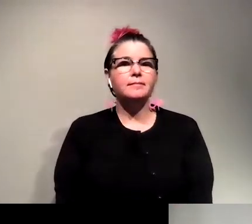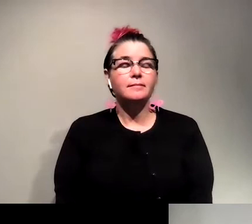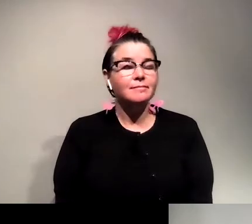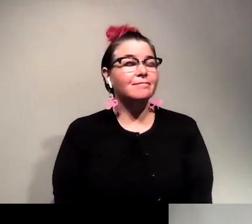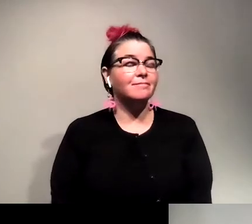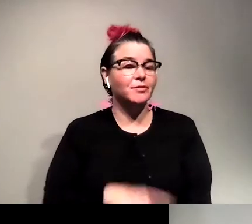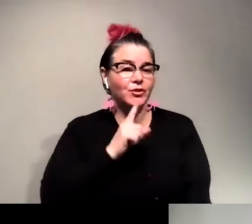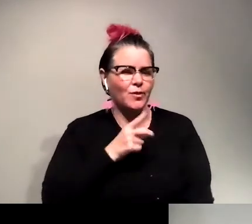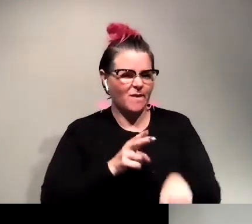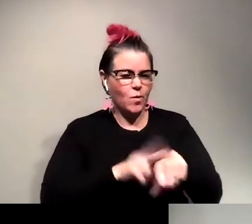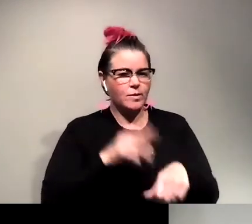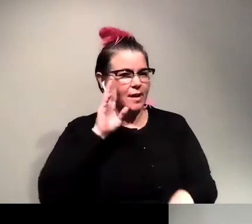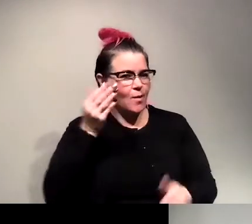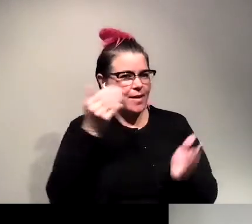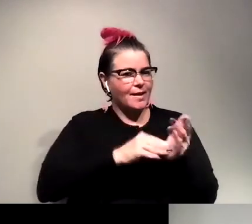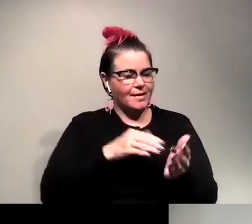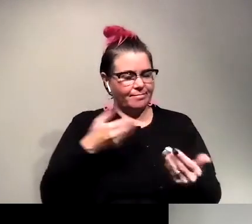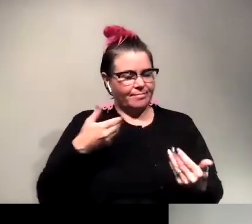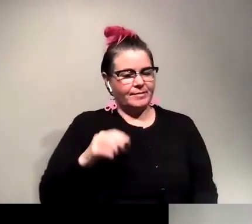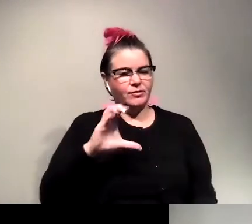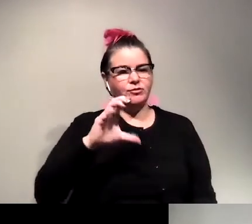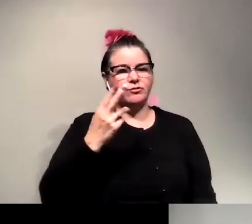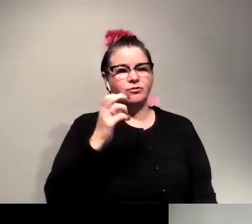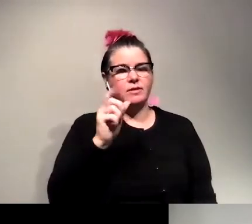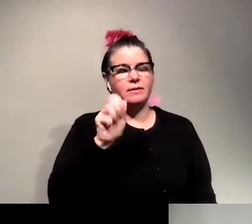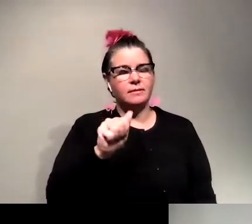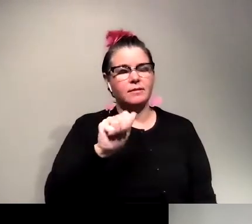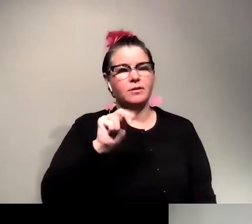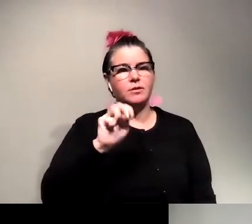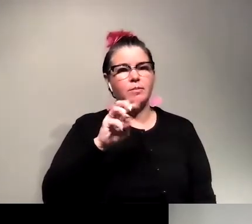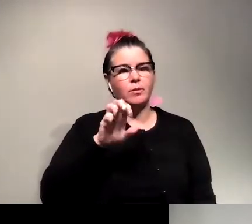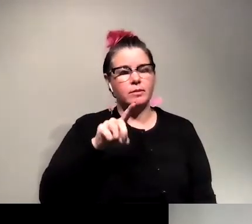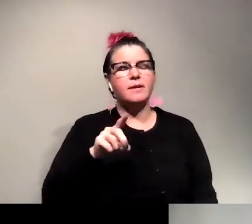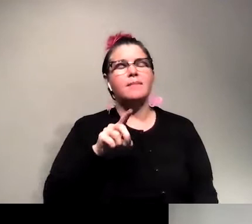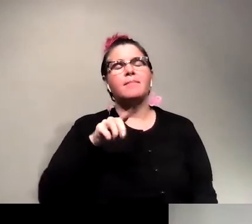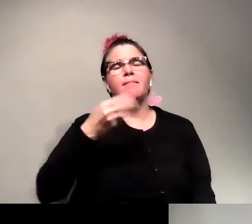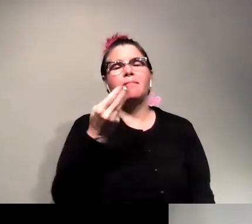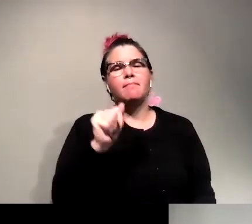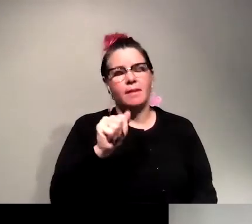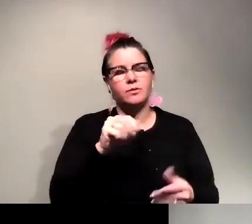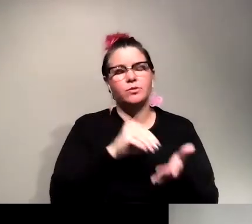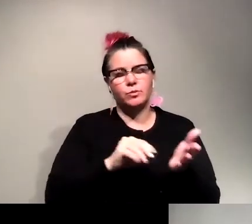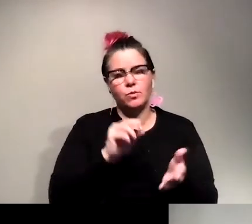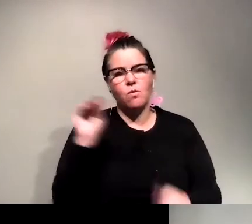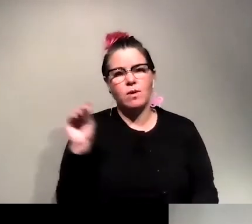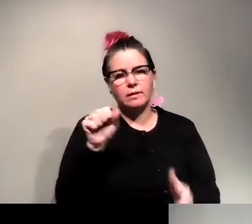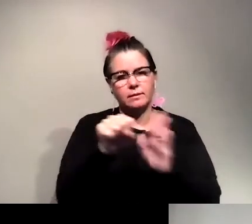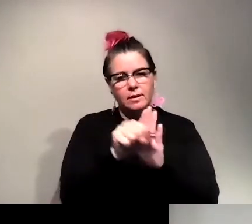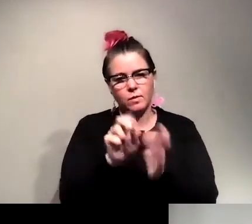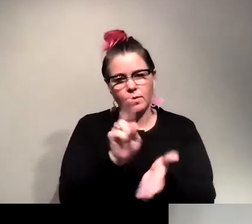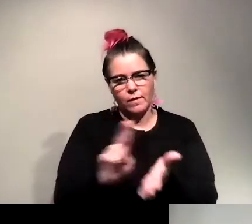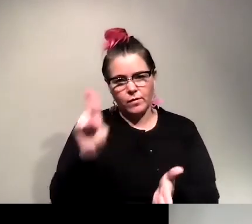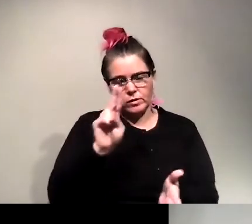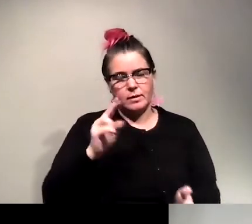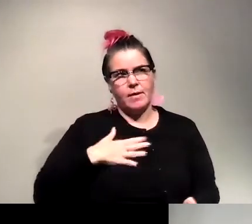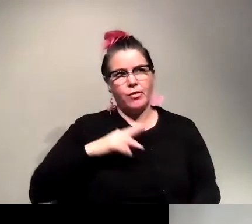Sure, of course. So, hi again. Yes, I'm Chelsea Newbold. I am a master's student at Oregon State University. I'm in my